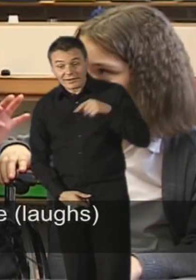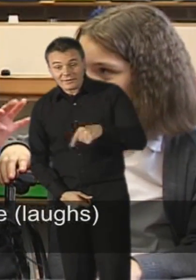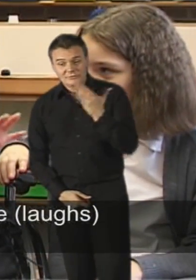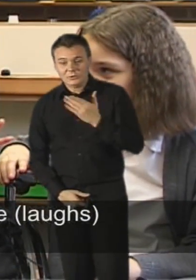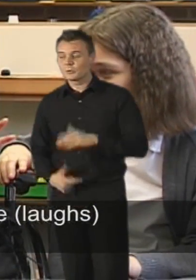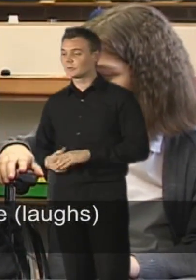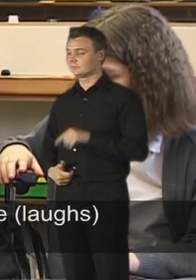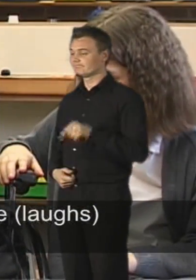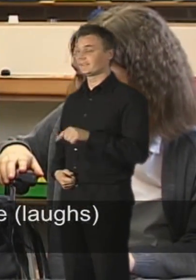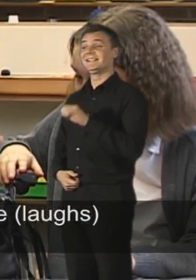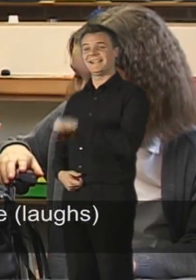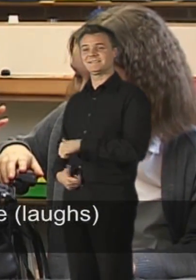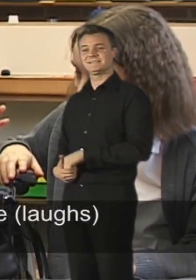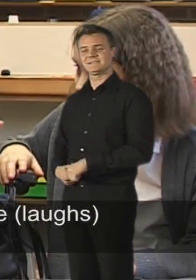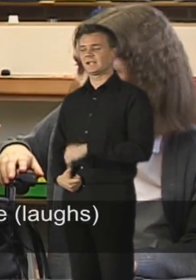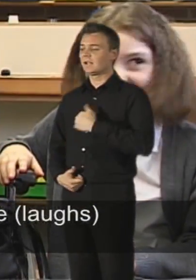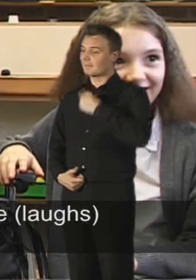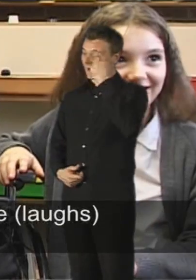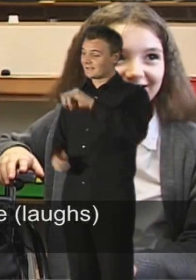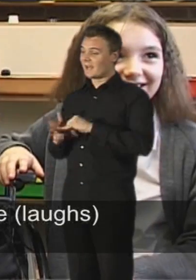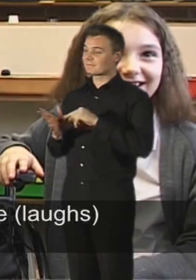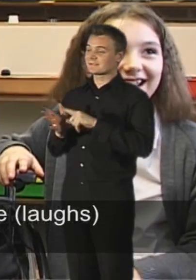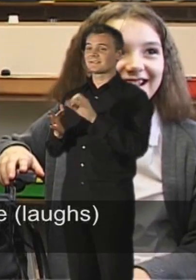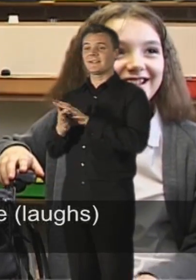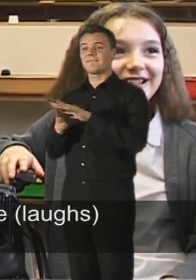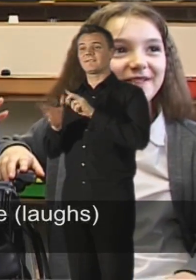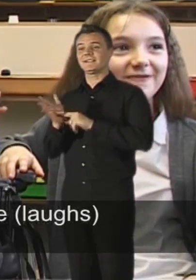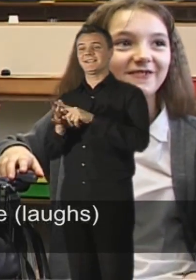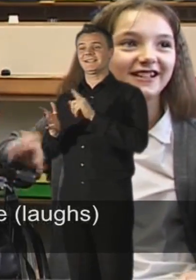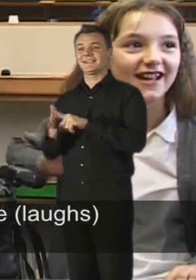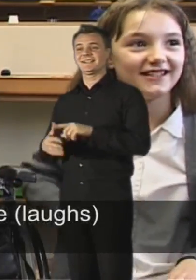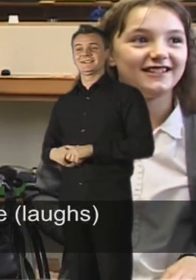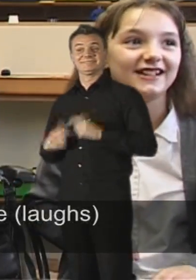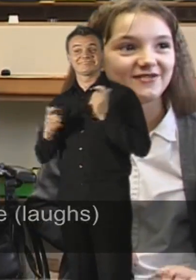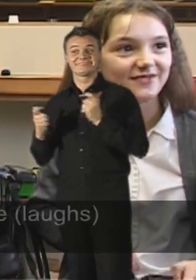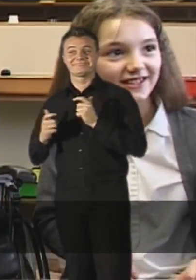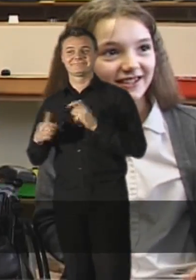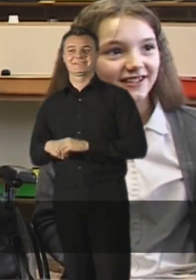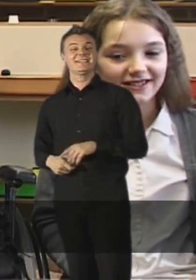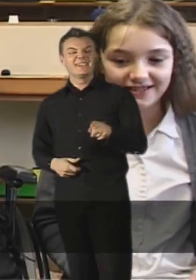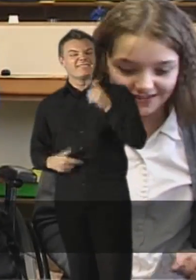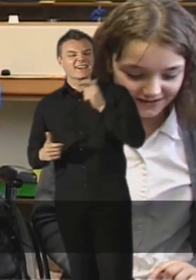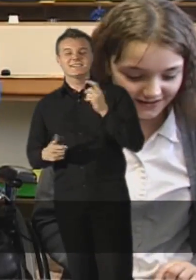Yeah. My name is Stephanie. It's a bit funny at the side.